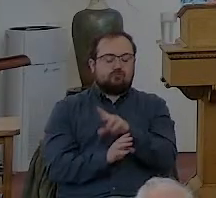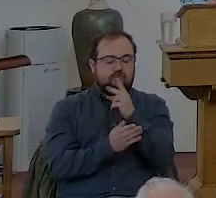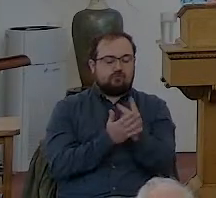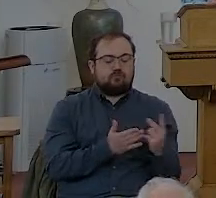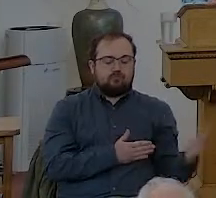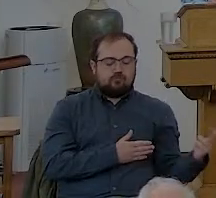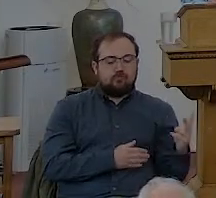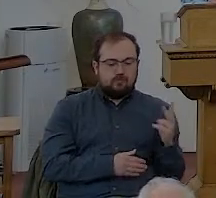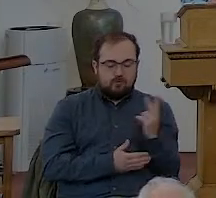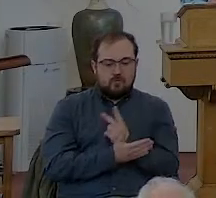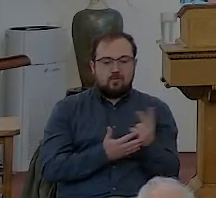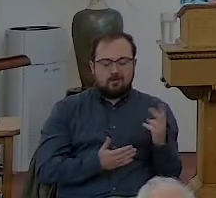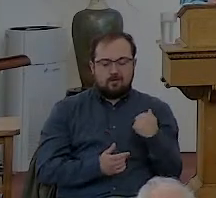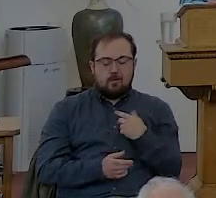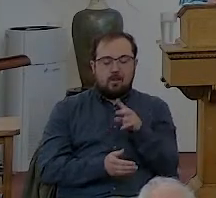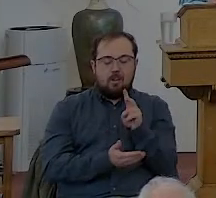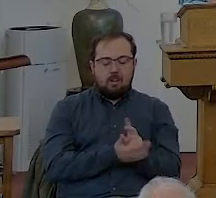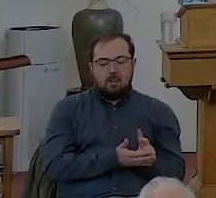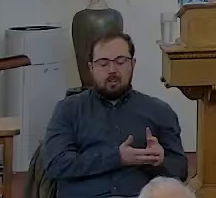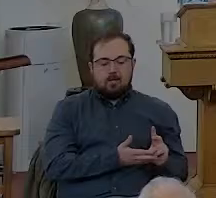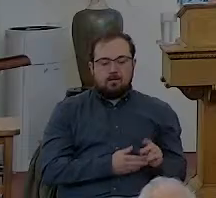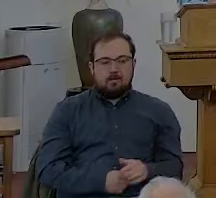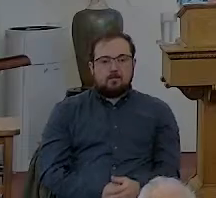of weeks ago.